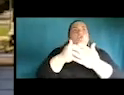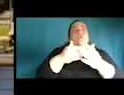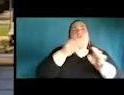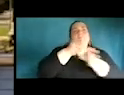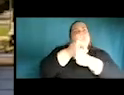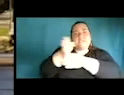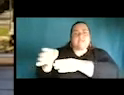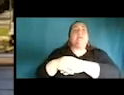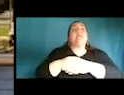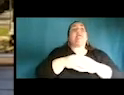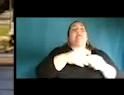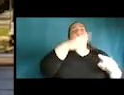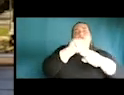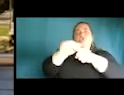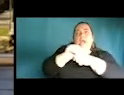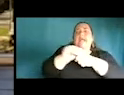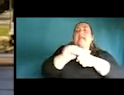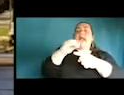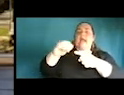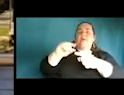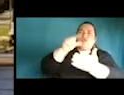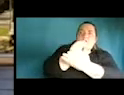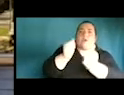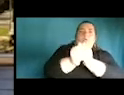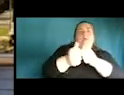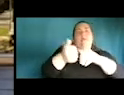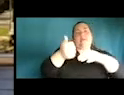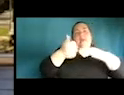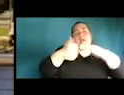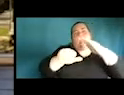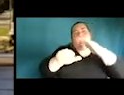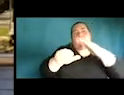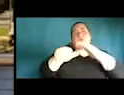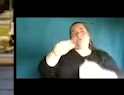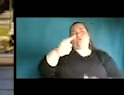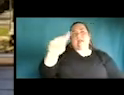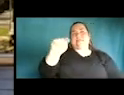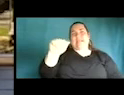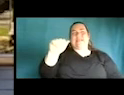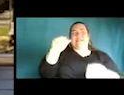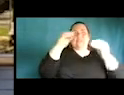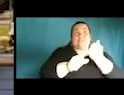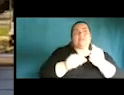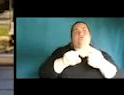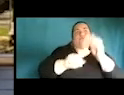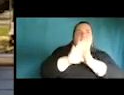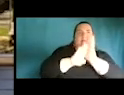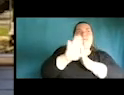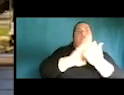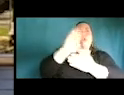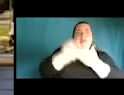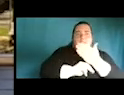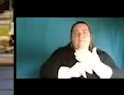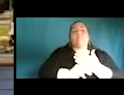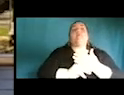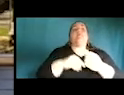undergraduate TAs and fellows to develop new courses and transform our curriculum. And they have partnered with students to ensure